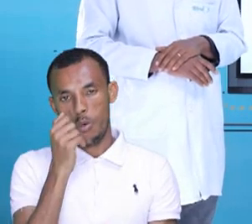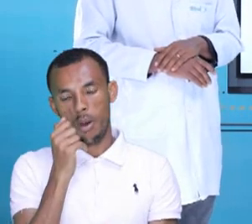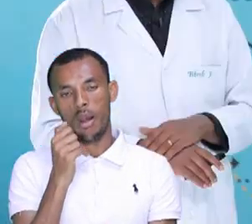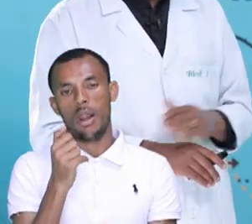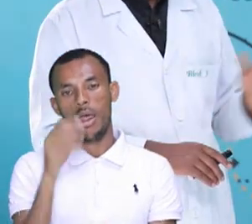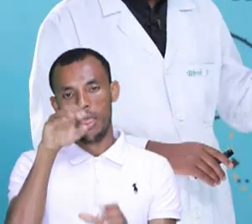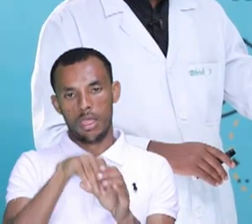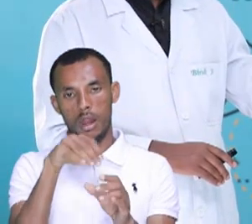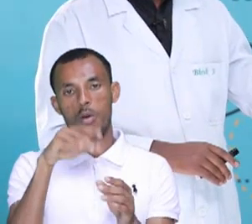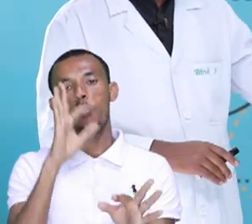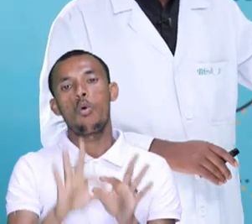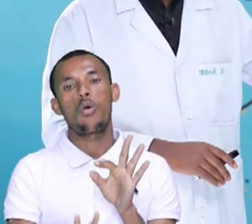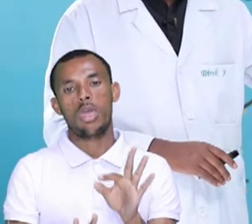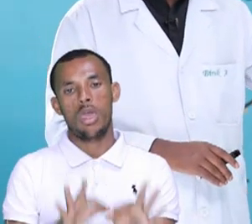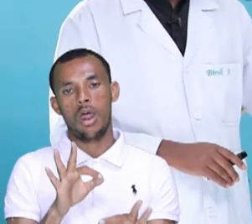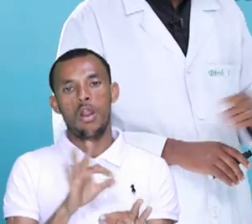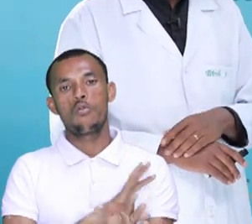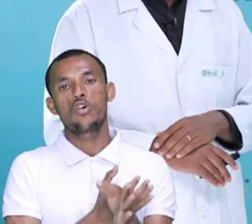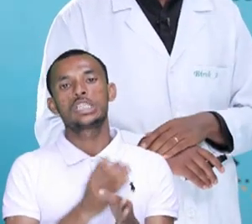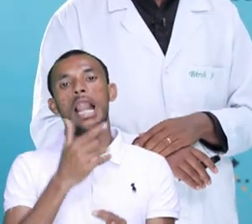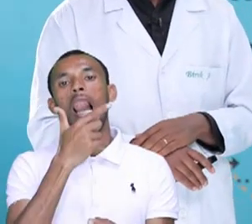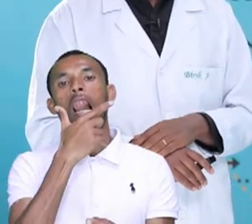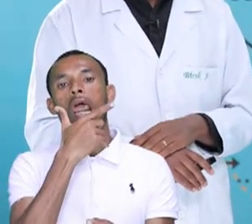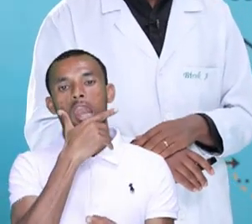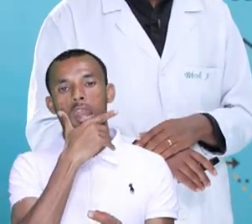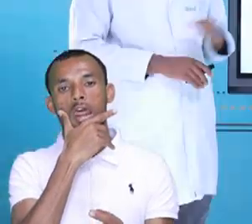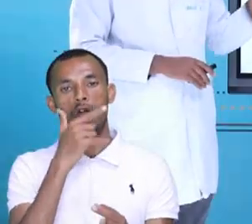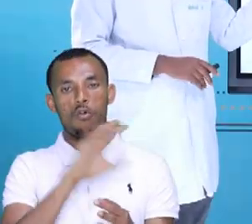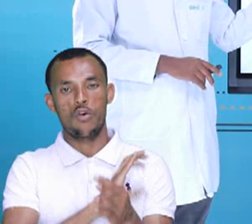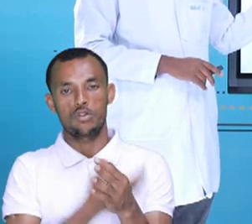intermolecular forces are London force or dispersion forces,